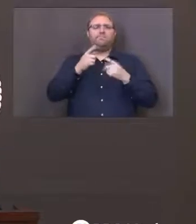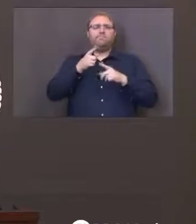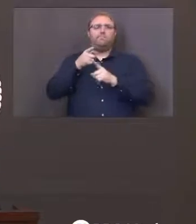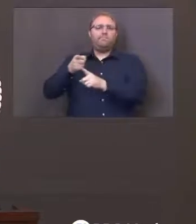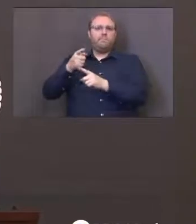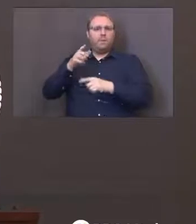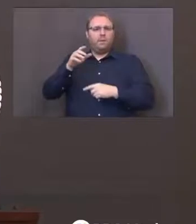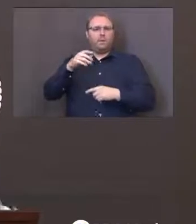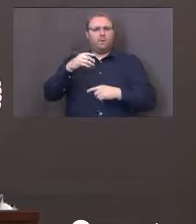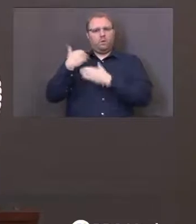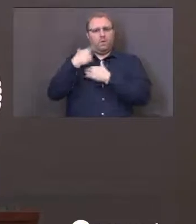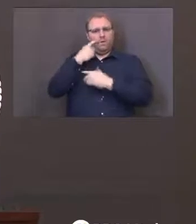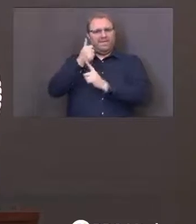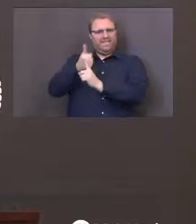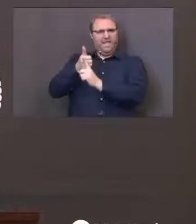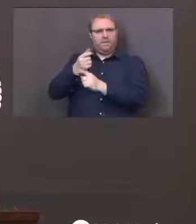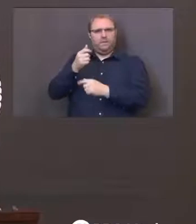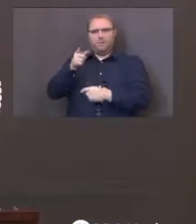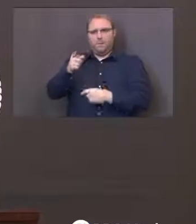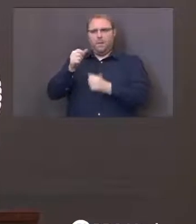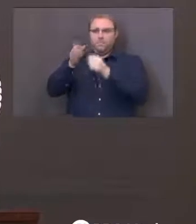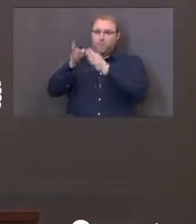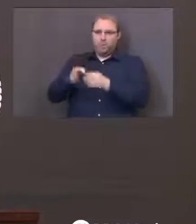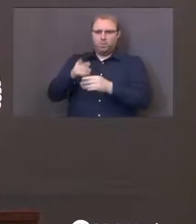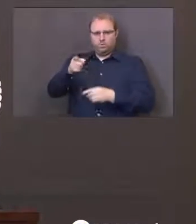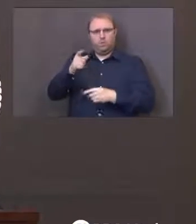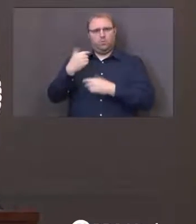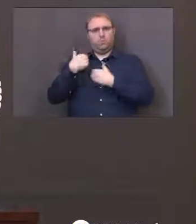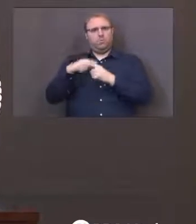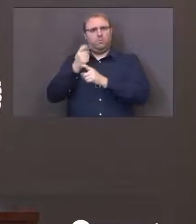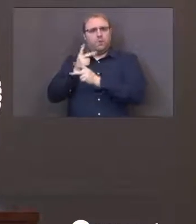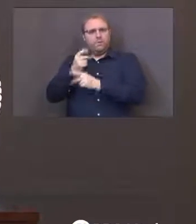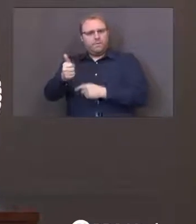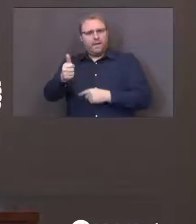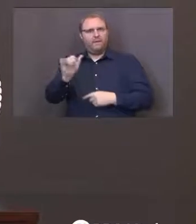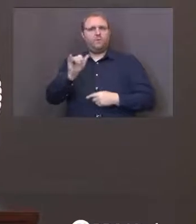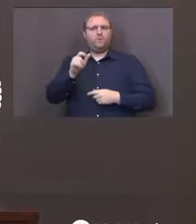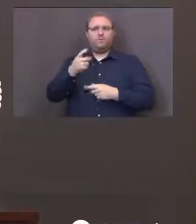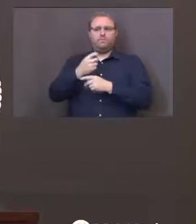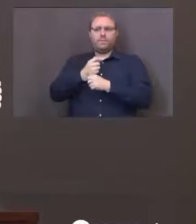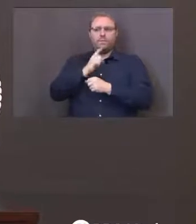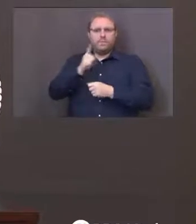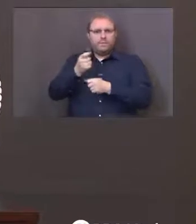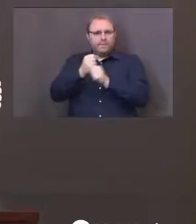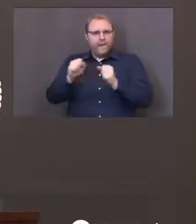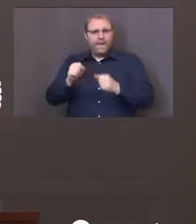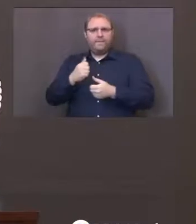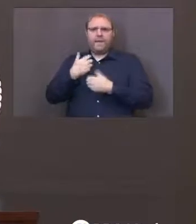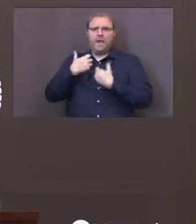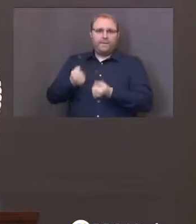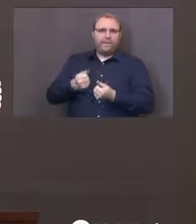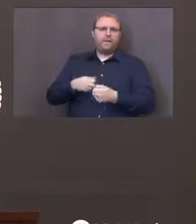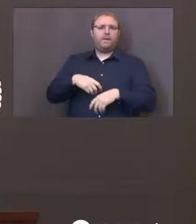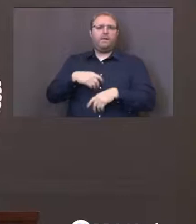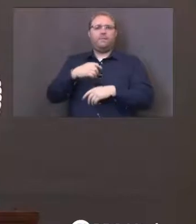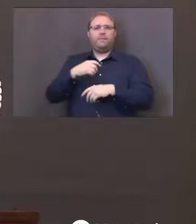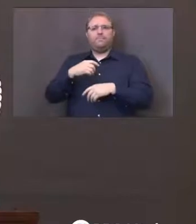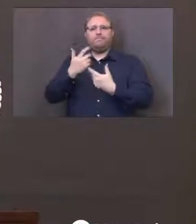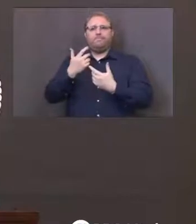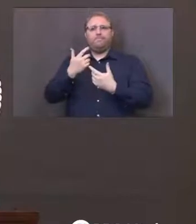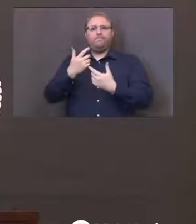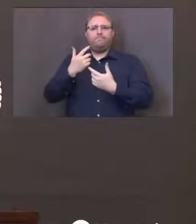is an important aspect of this. What is your responsibility to maintain your own health and do what you need to do to do